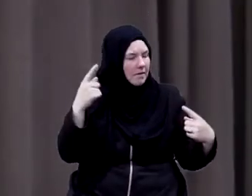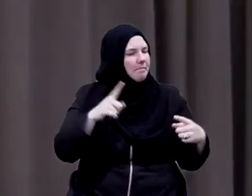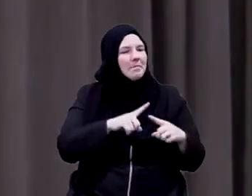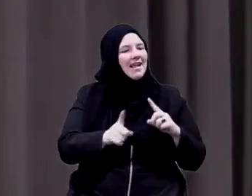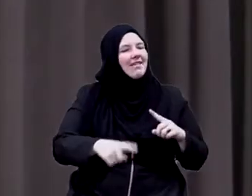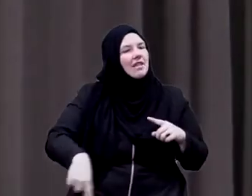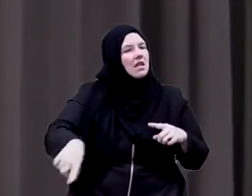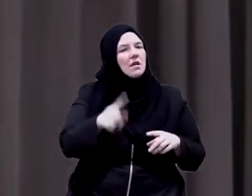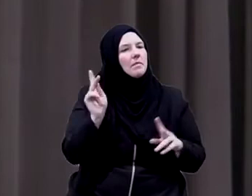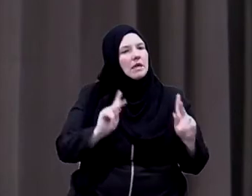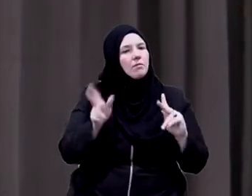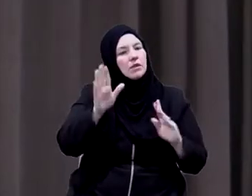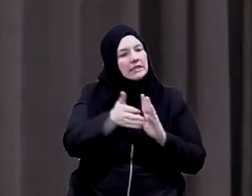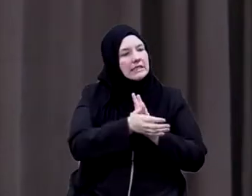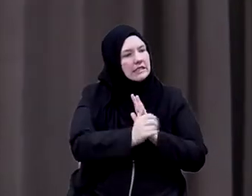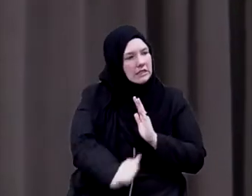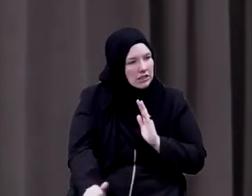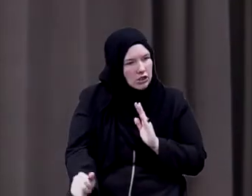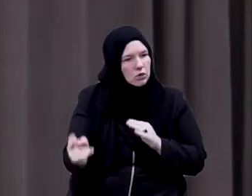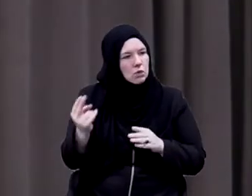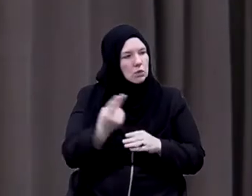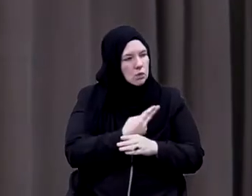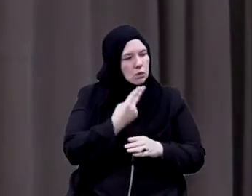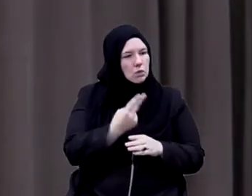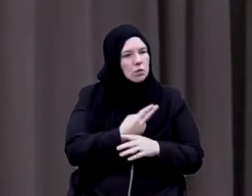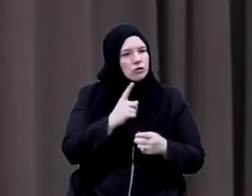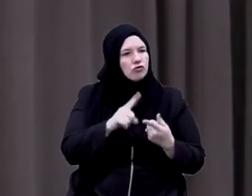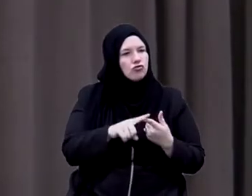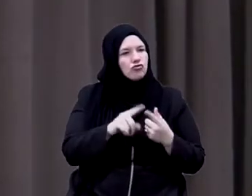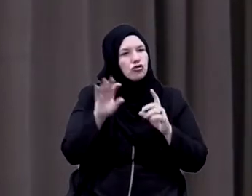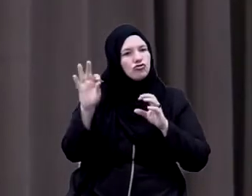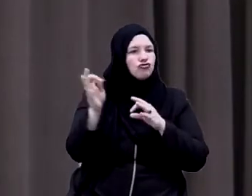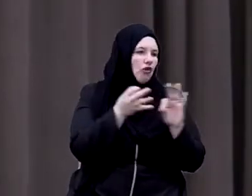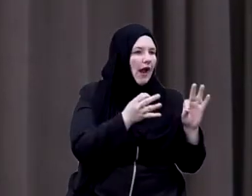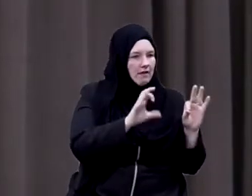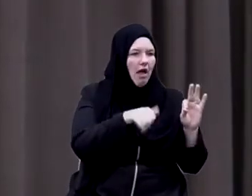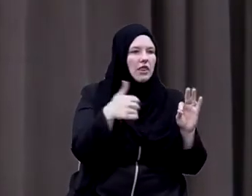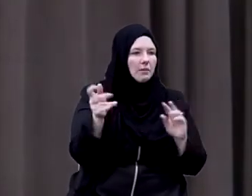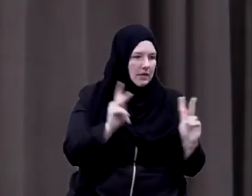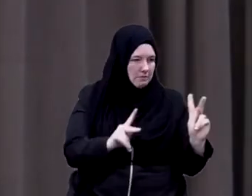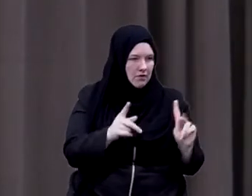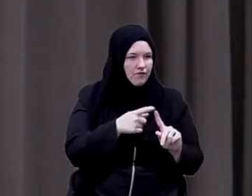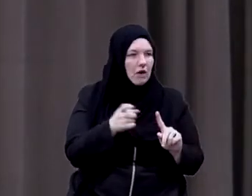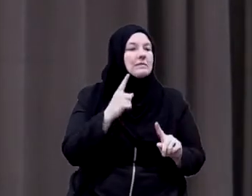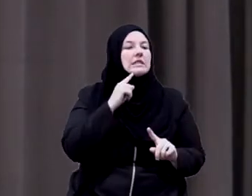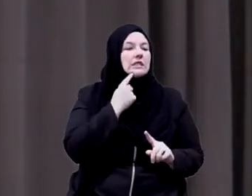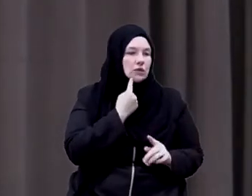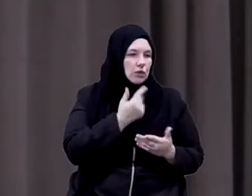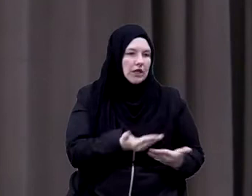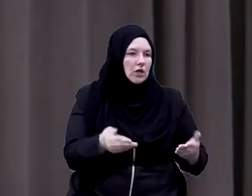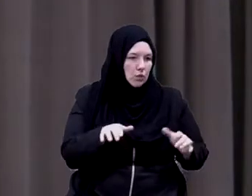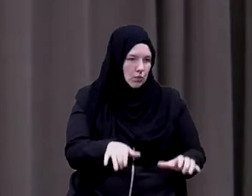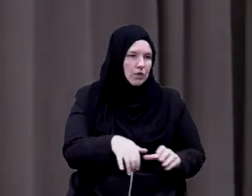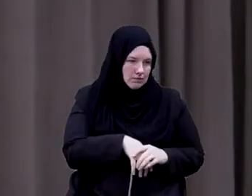people whose skills are used to distract people from serious stuff to